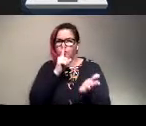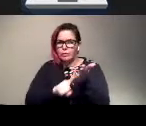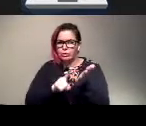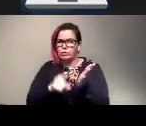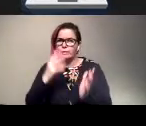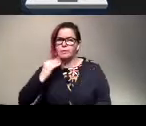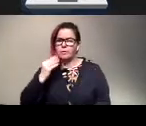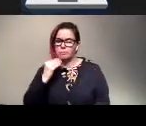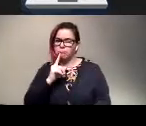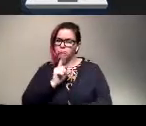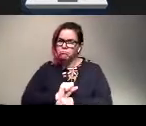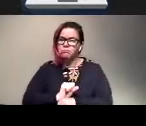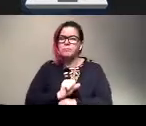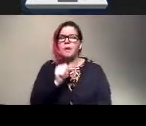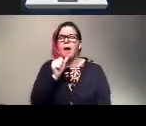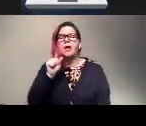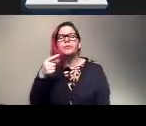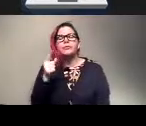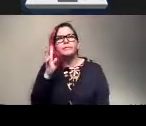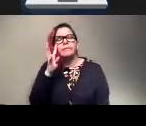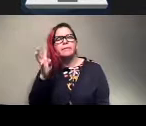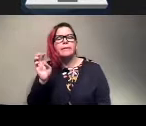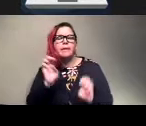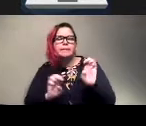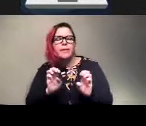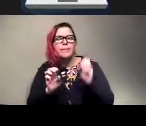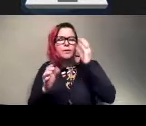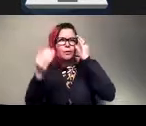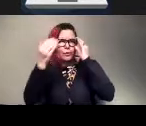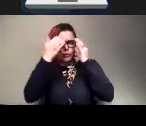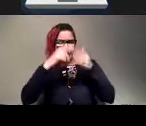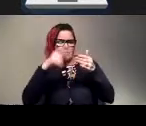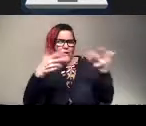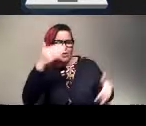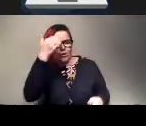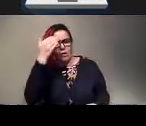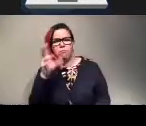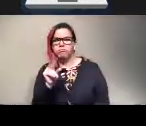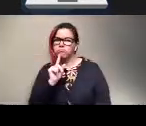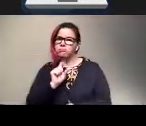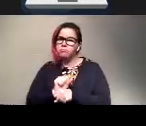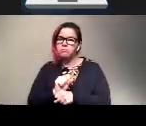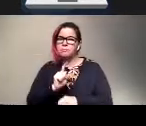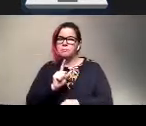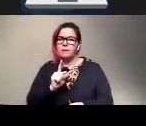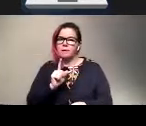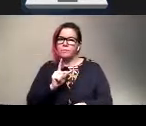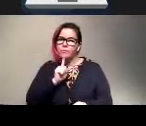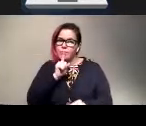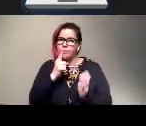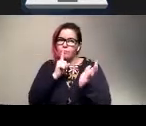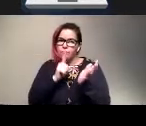wouldn't be just an experiment where we knew what the outcome was going to be. It would be actual true research that could be done